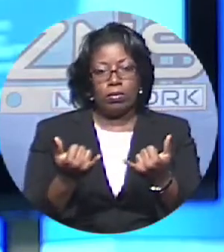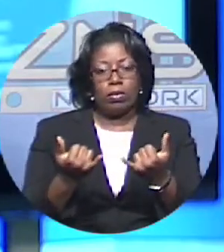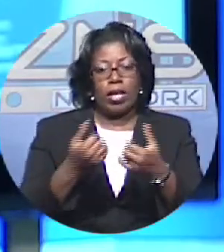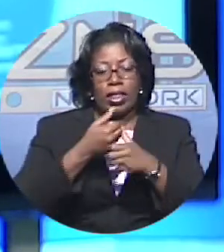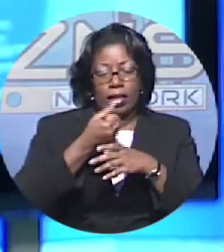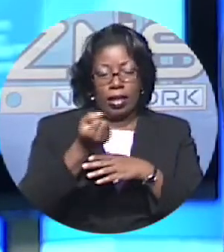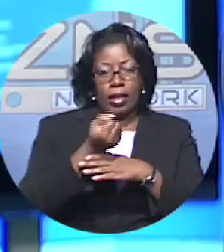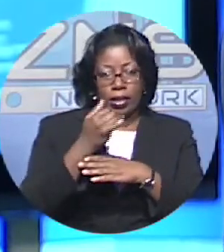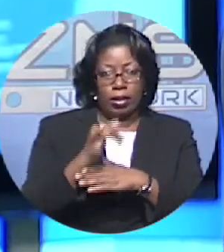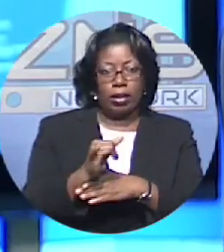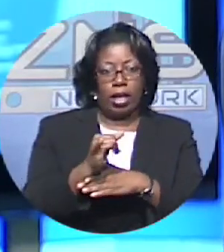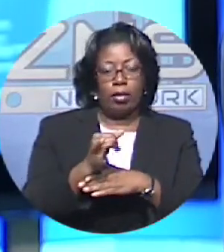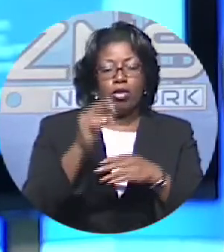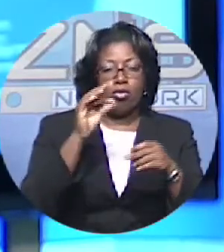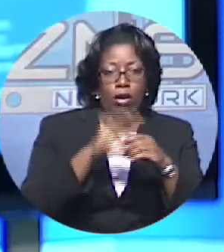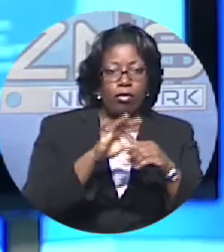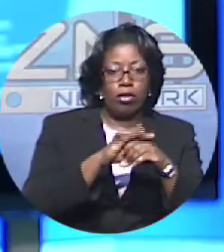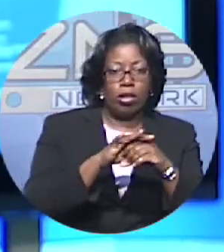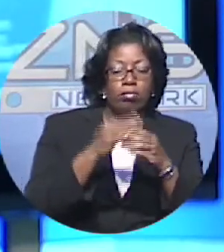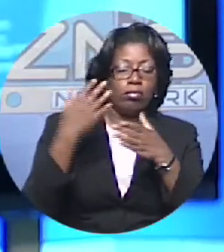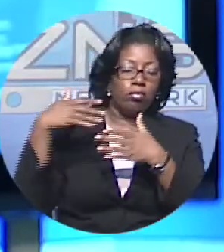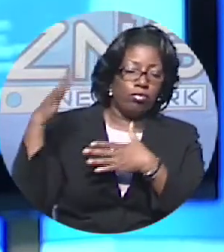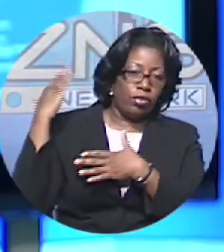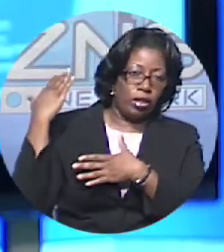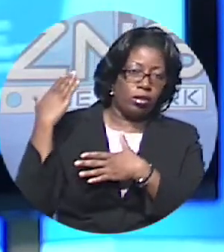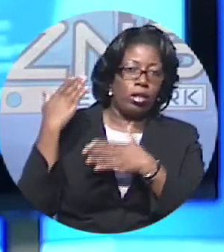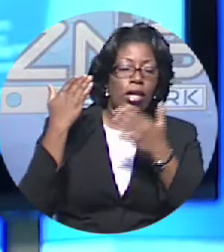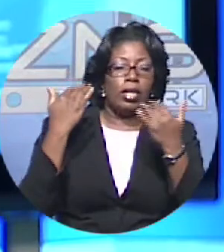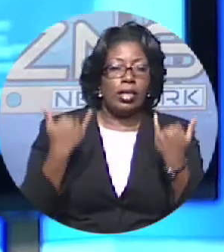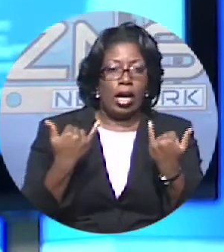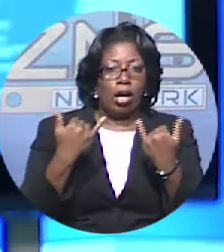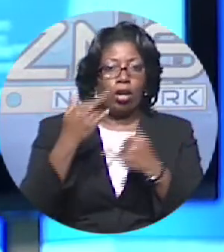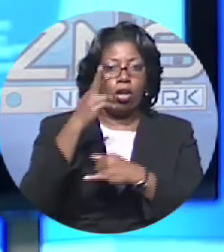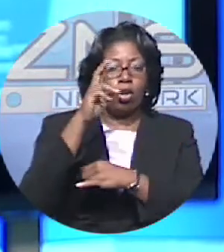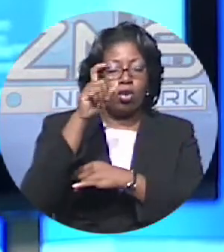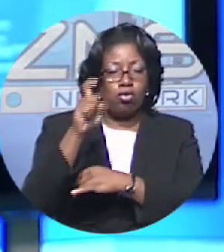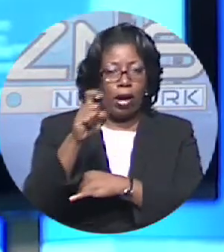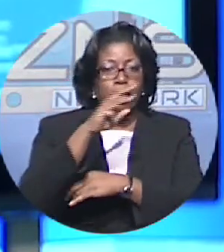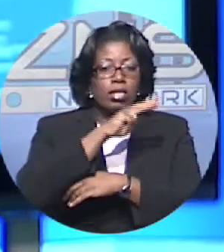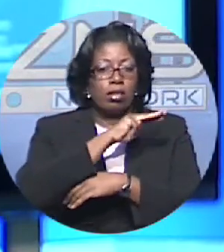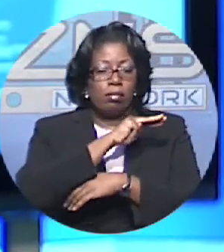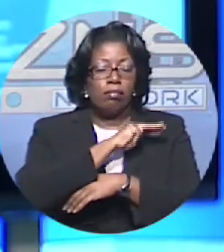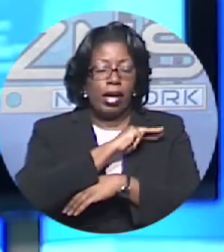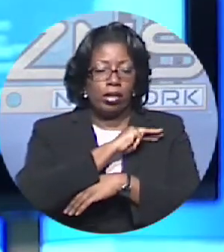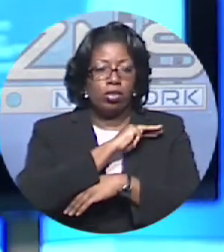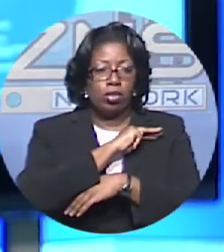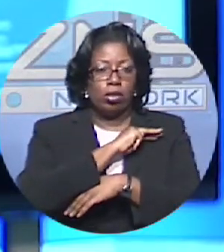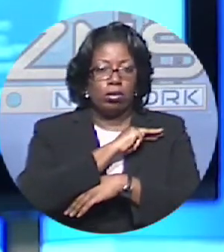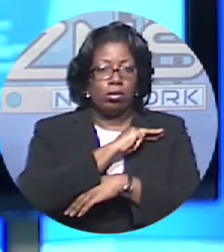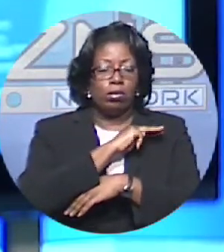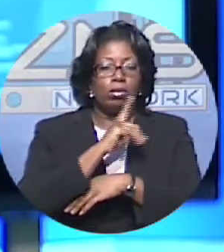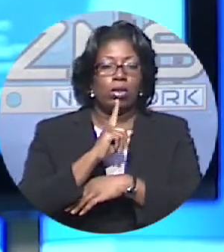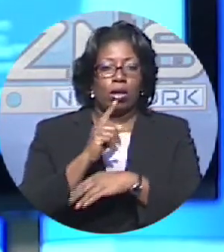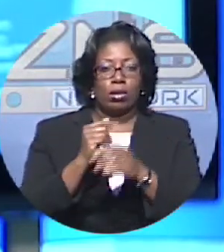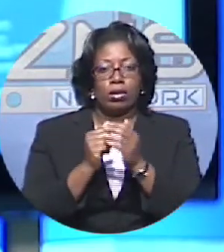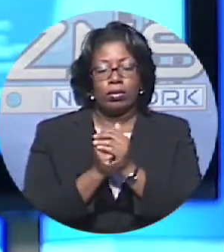us, evangelist Reverend Dr. Rex Major outlined the issues he believes need to be addressed in another pending